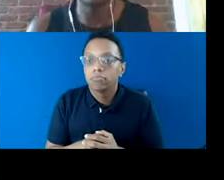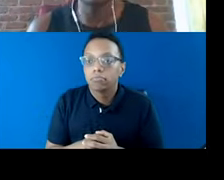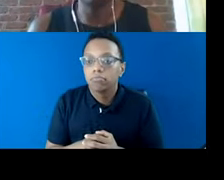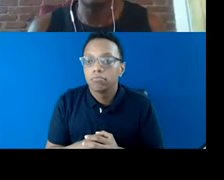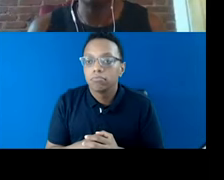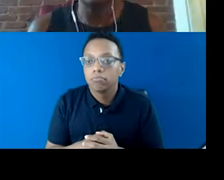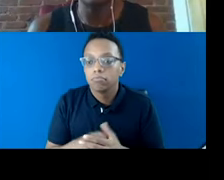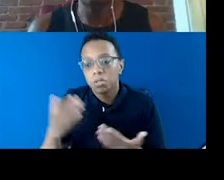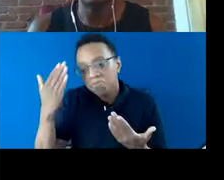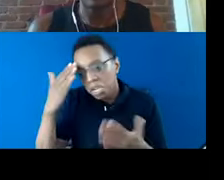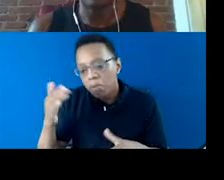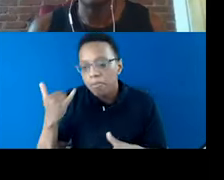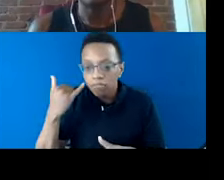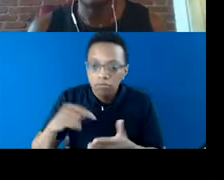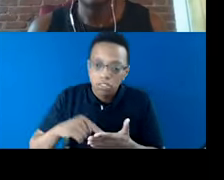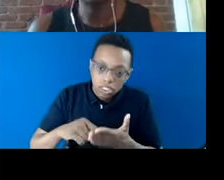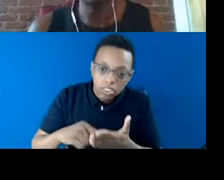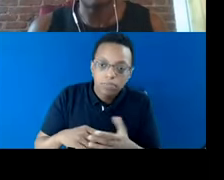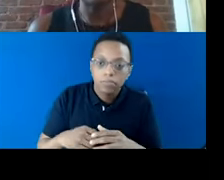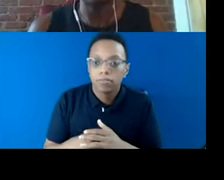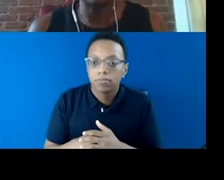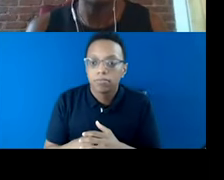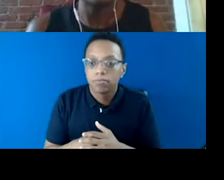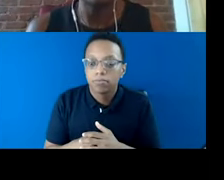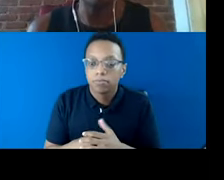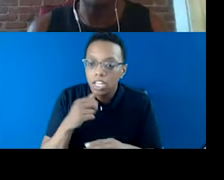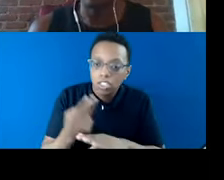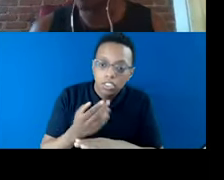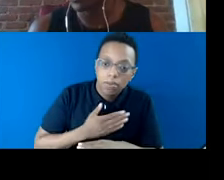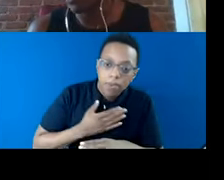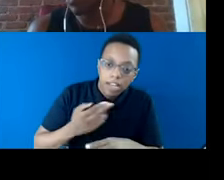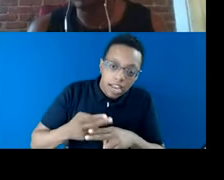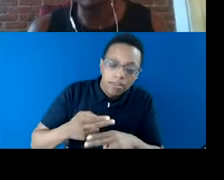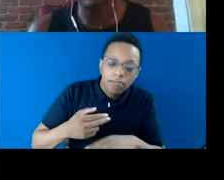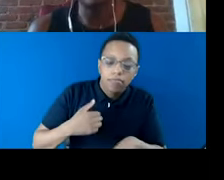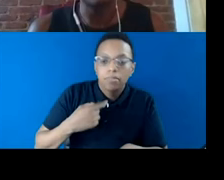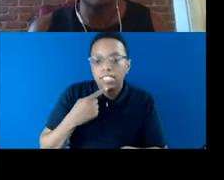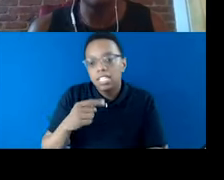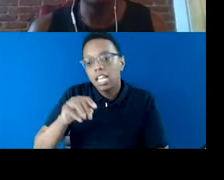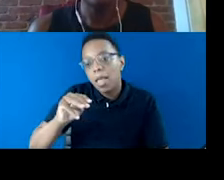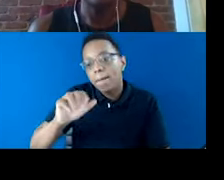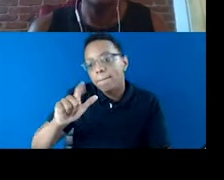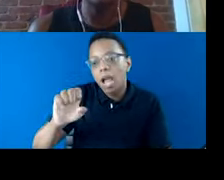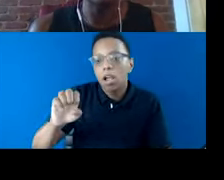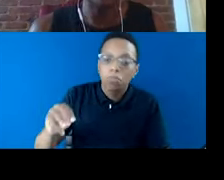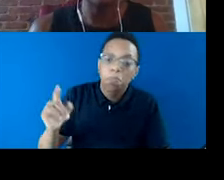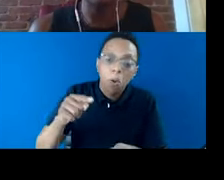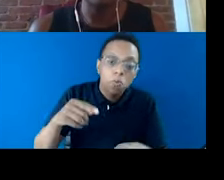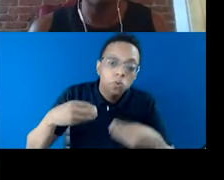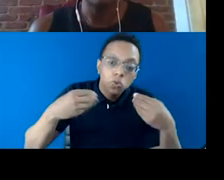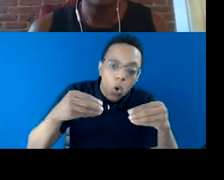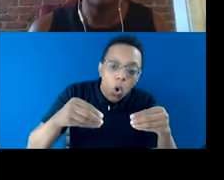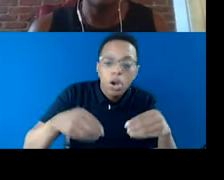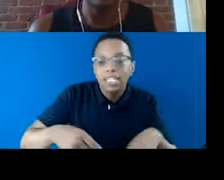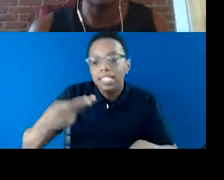if you were talking about me, but not using my name in a sentence, you might say something like, Malcolm went to the store, and then he bought ice